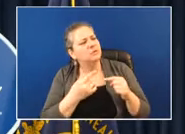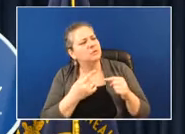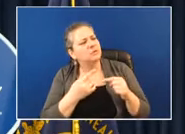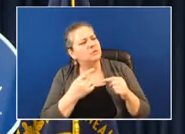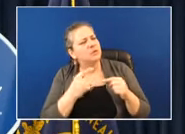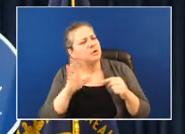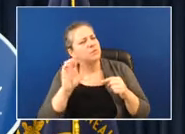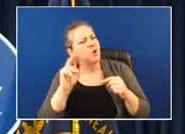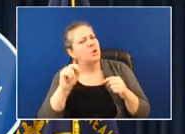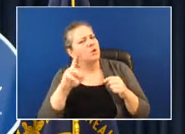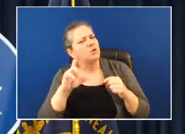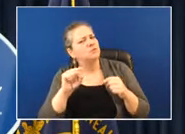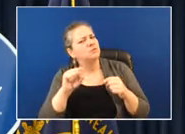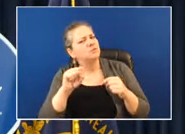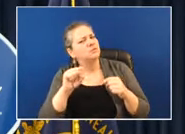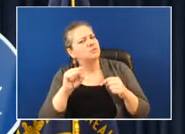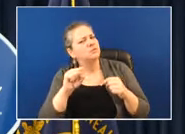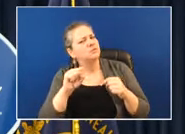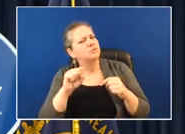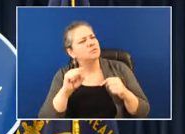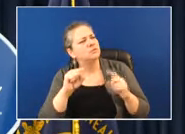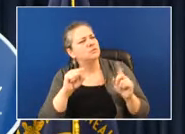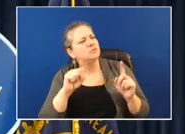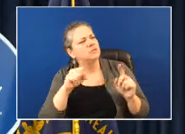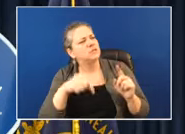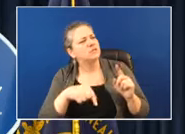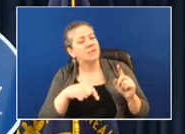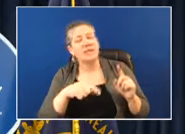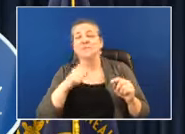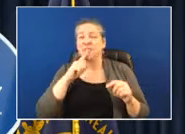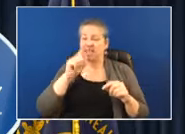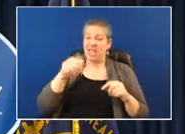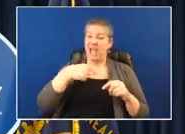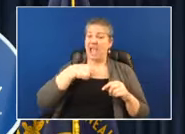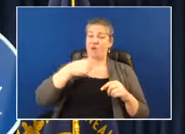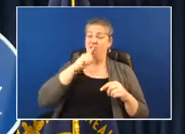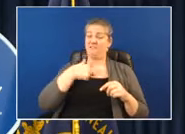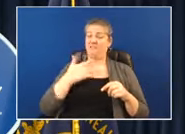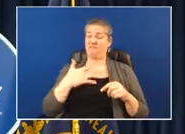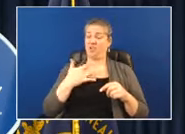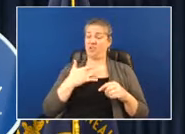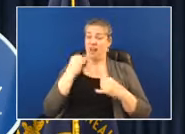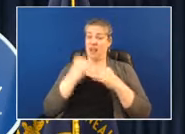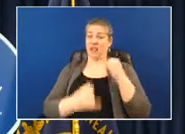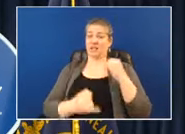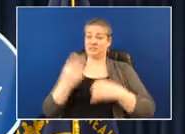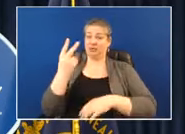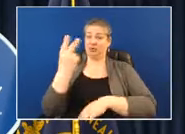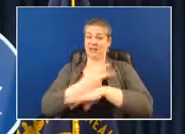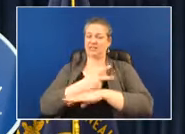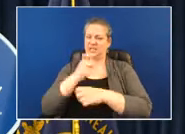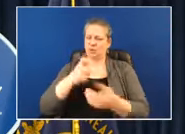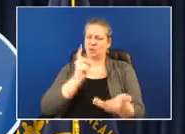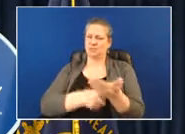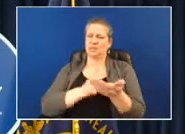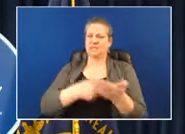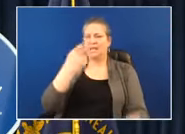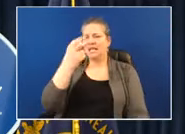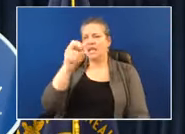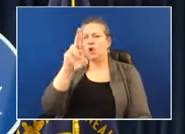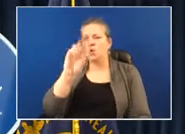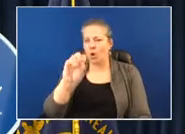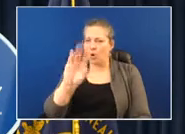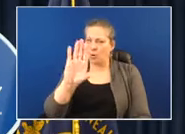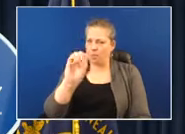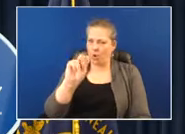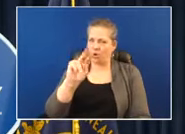I believe this legislature needs to spend some of the last 2 days including hero bonuses. My goodness. We look at the last